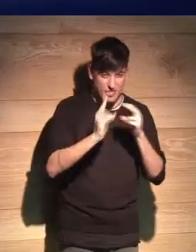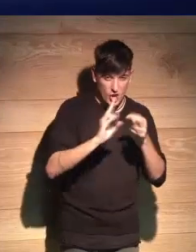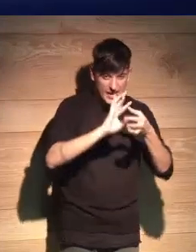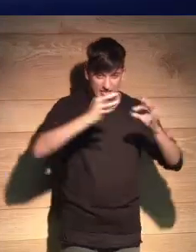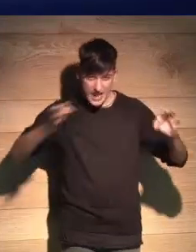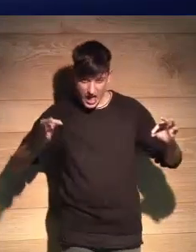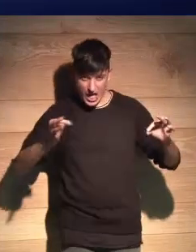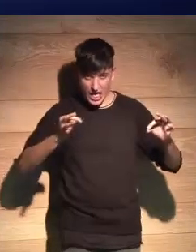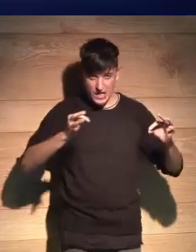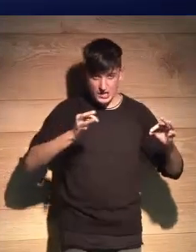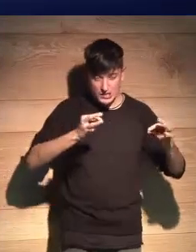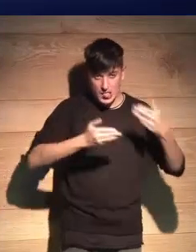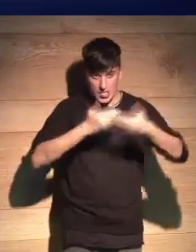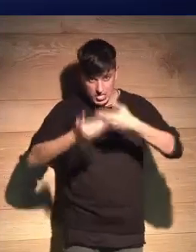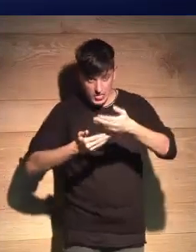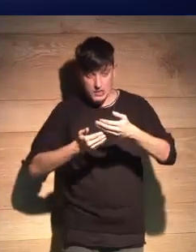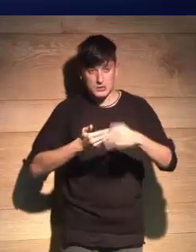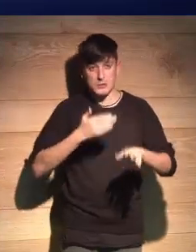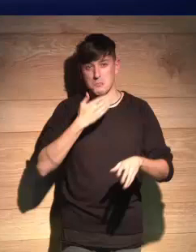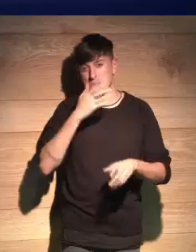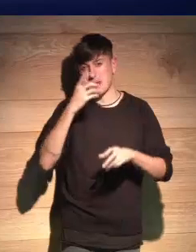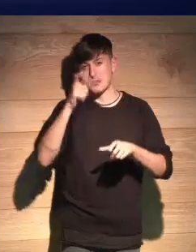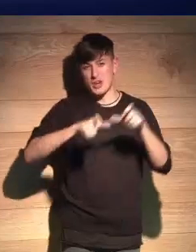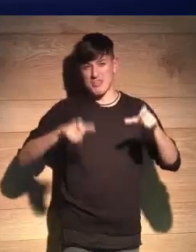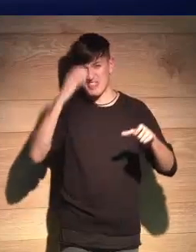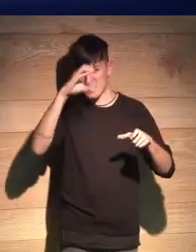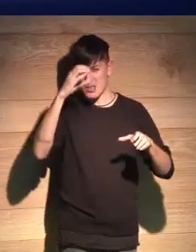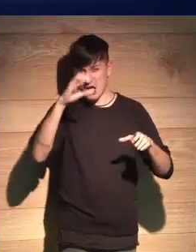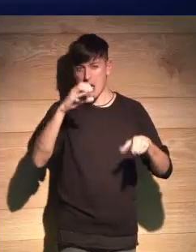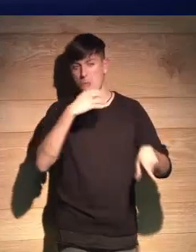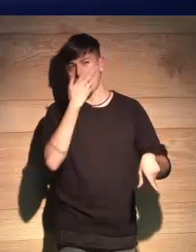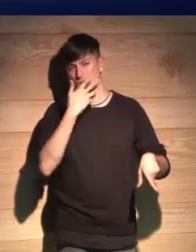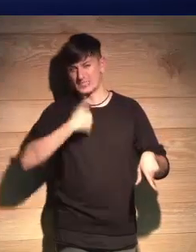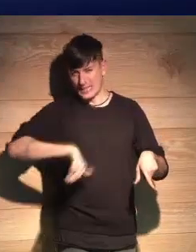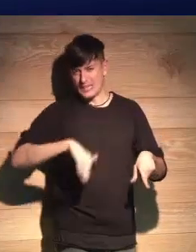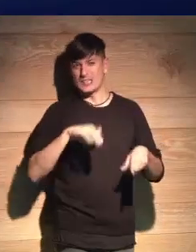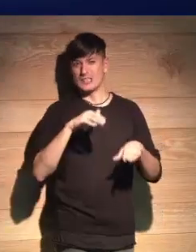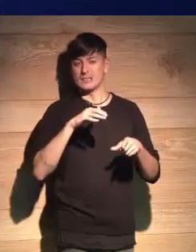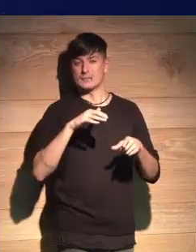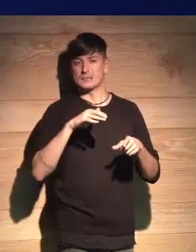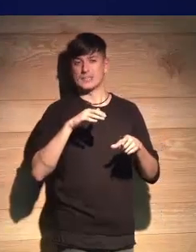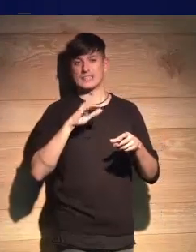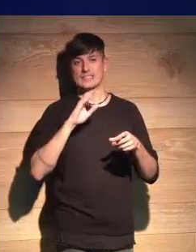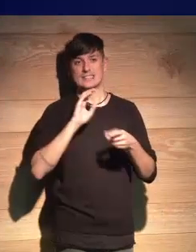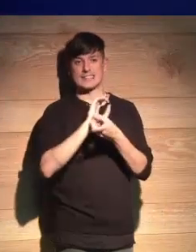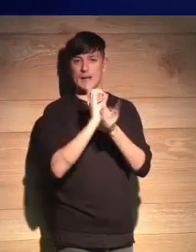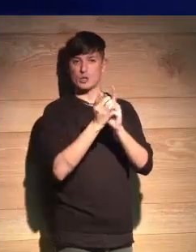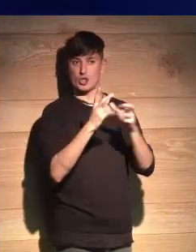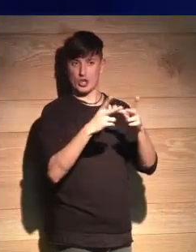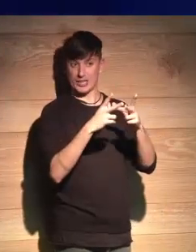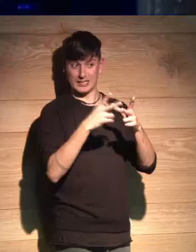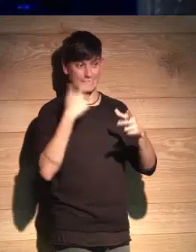science, chain reaction, which may be very familiar for scientists. But when it comes to